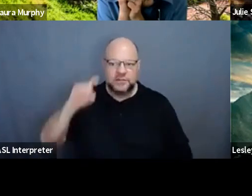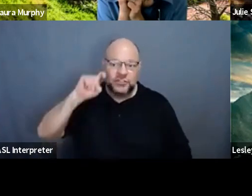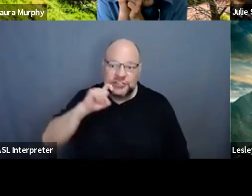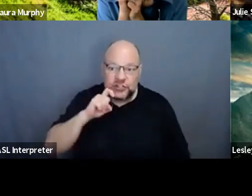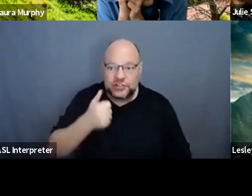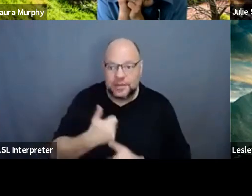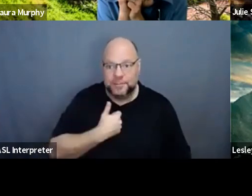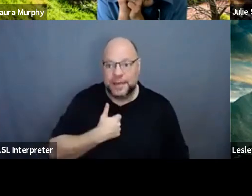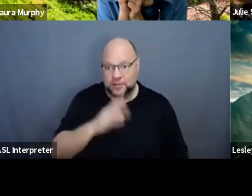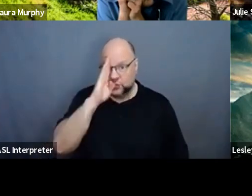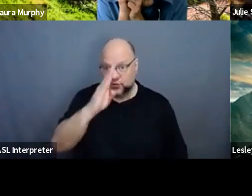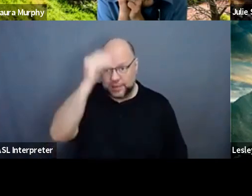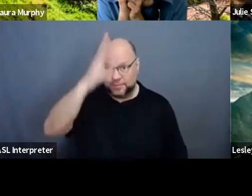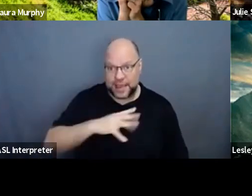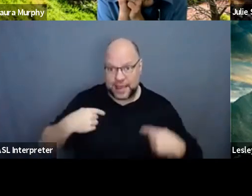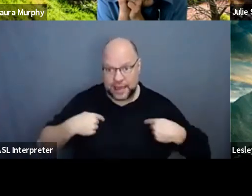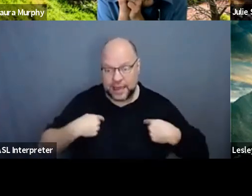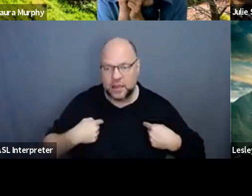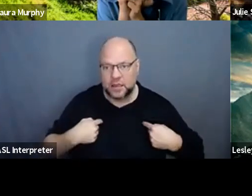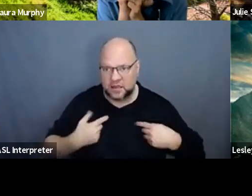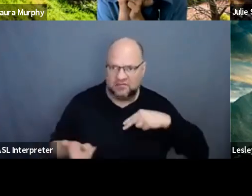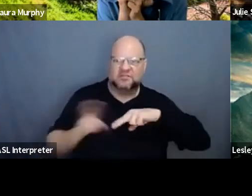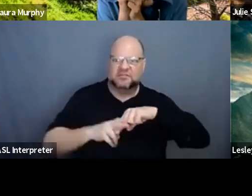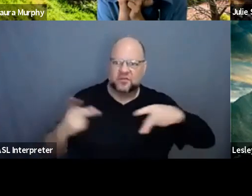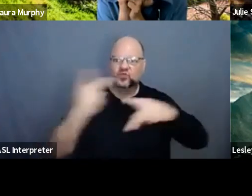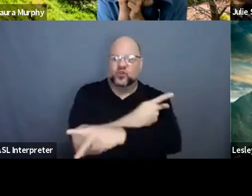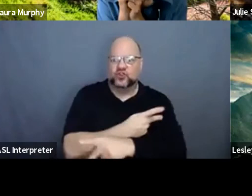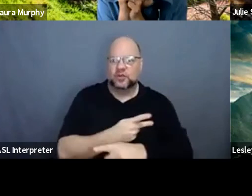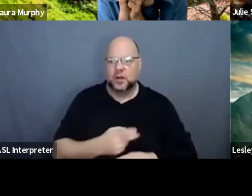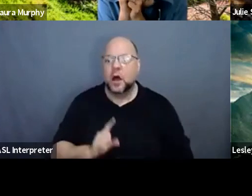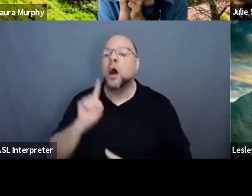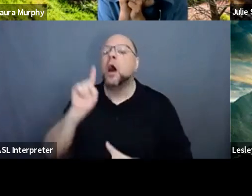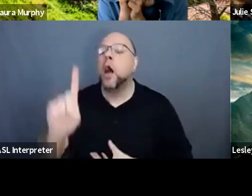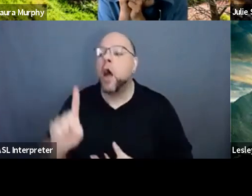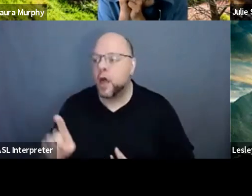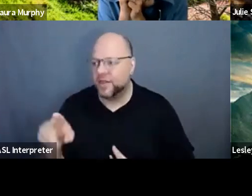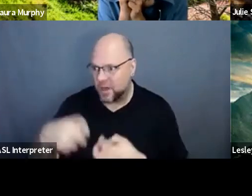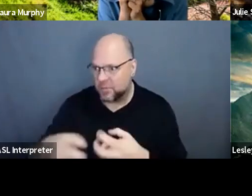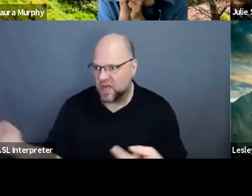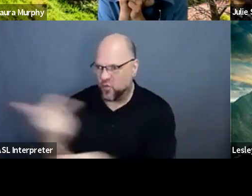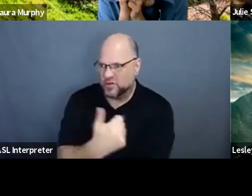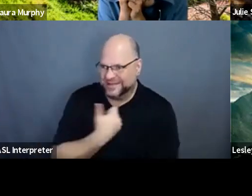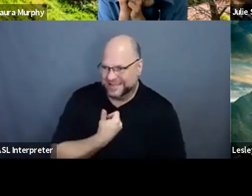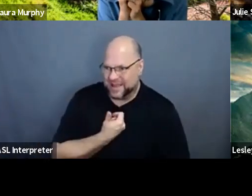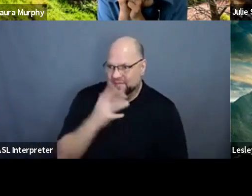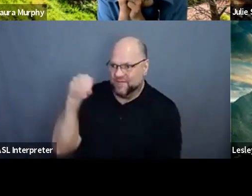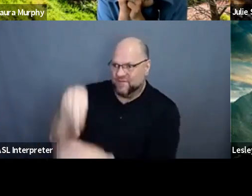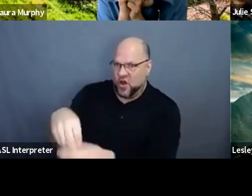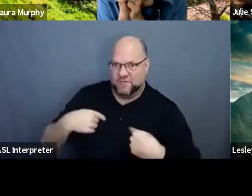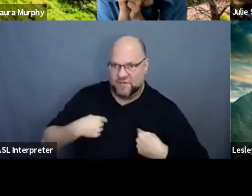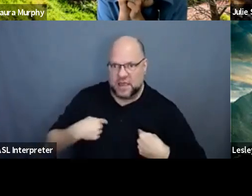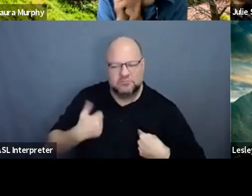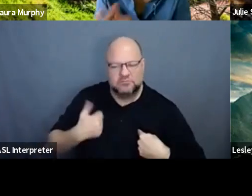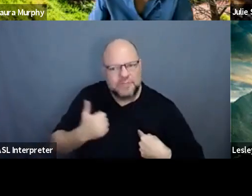being, you know, a heterosexual man, can be compounded. I can compound a problem inadvertently if I wasn't more aware